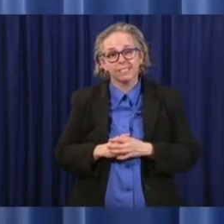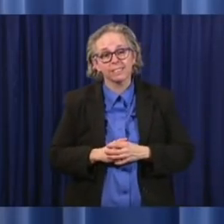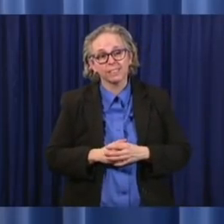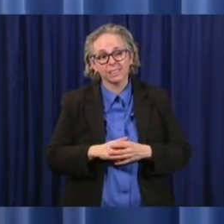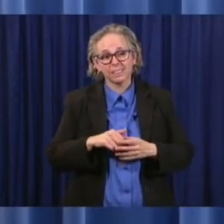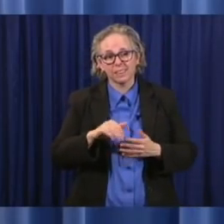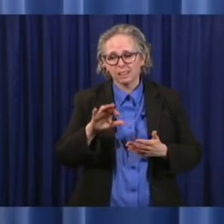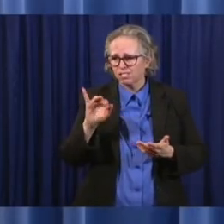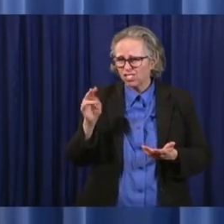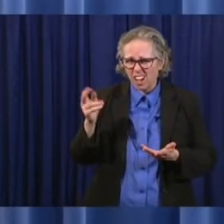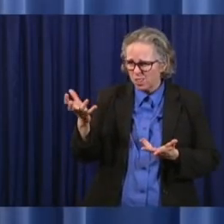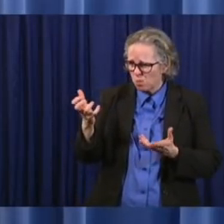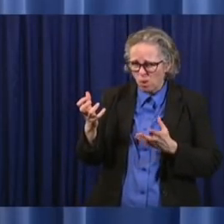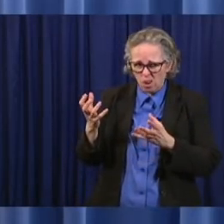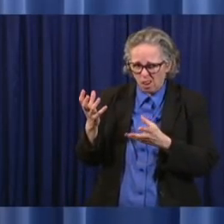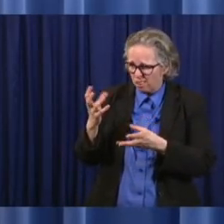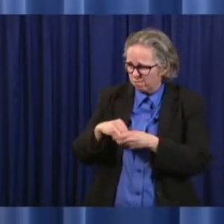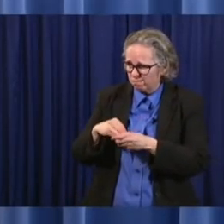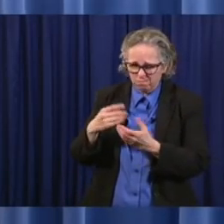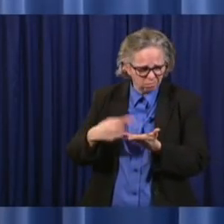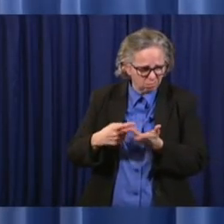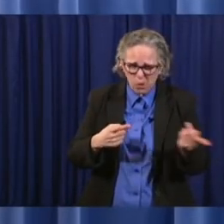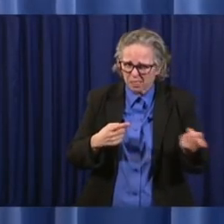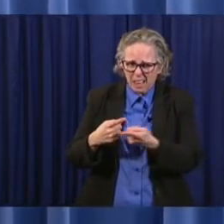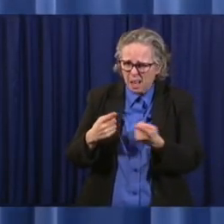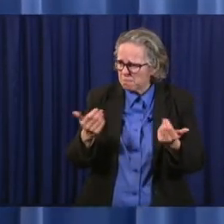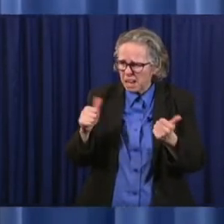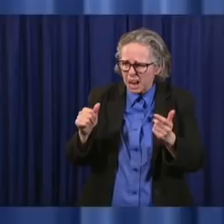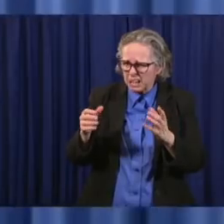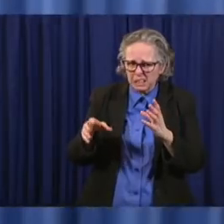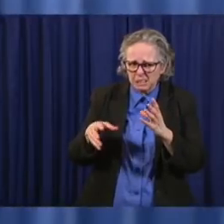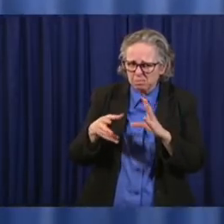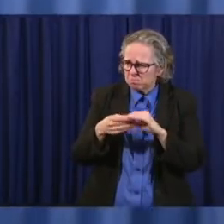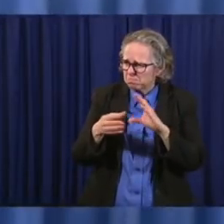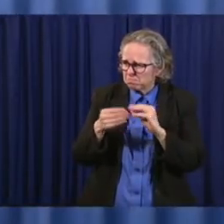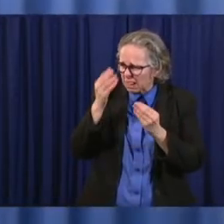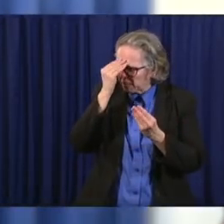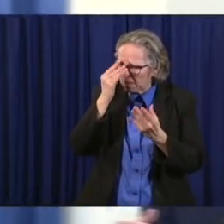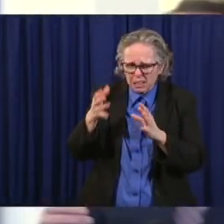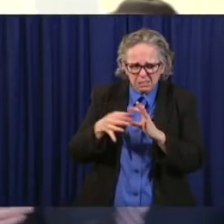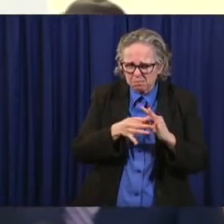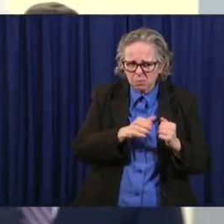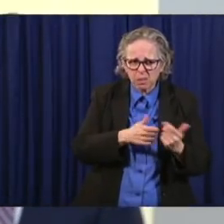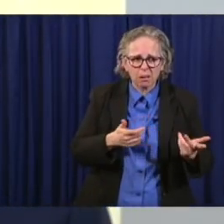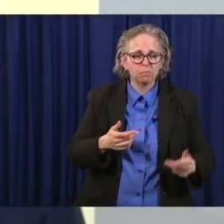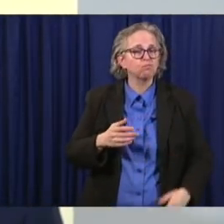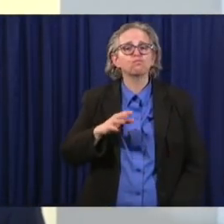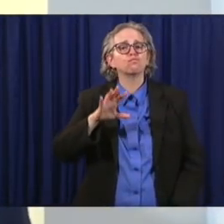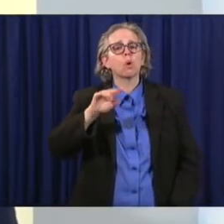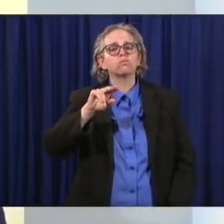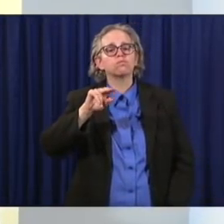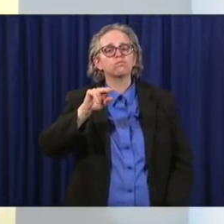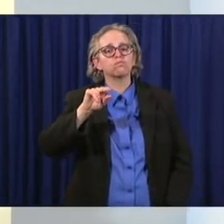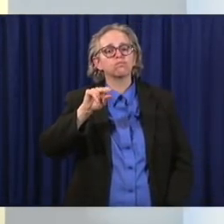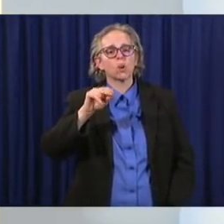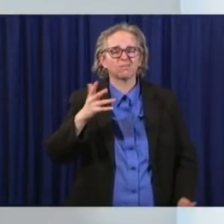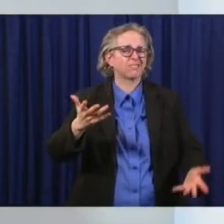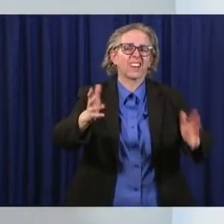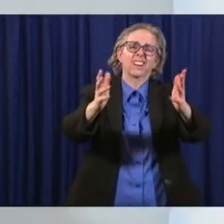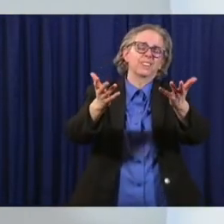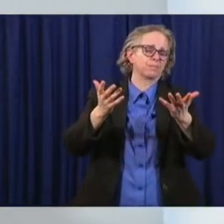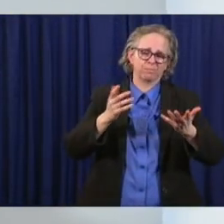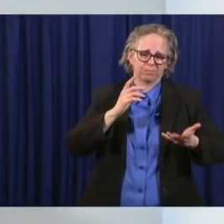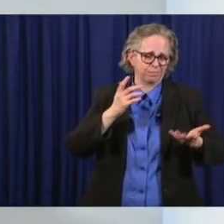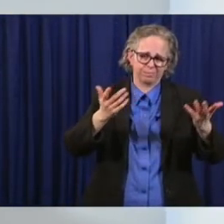work with the group. Is there any nuance in that you want to talk about? No, it all comes into the area of